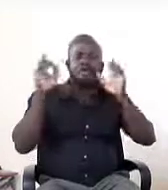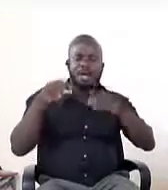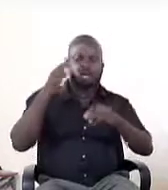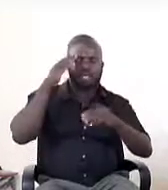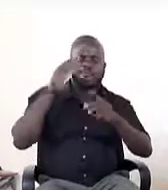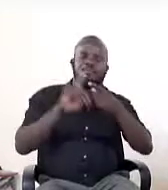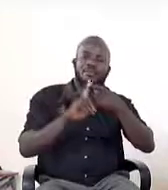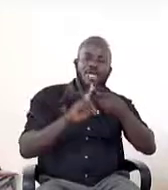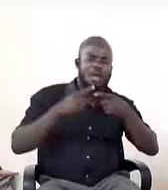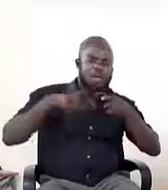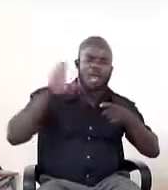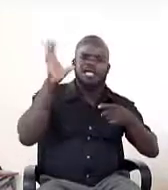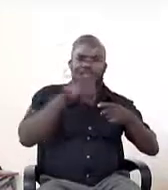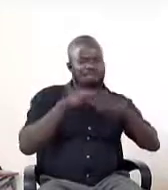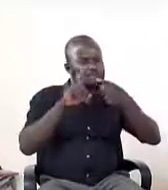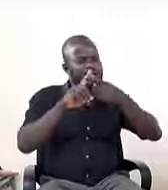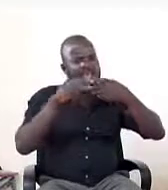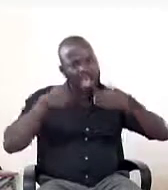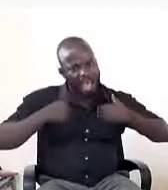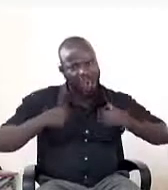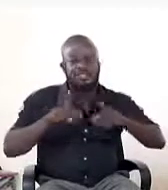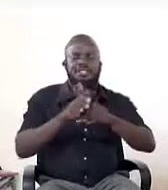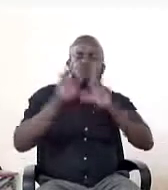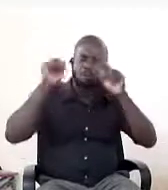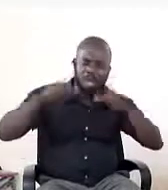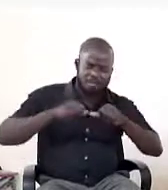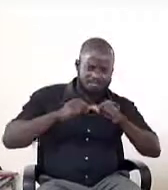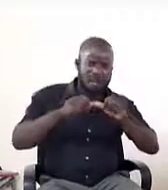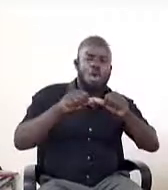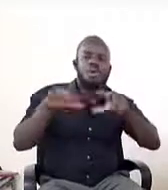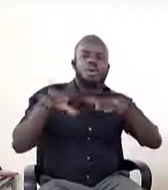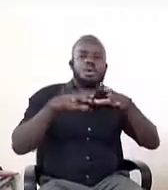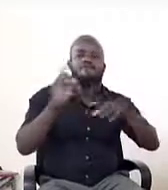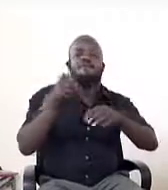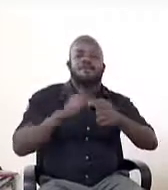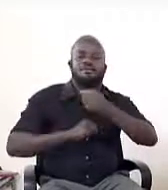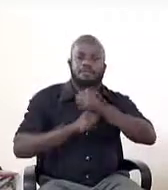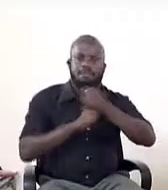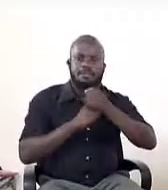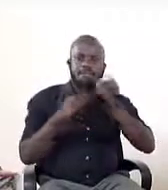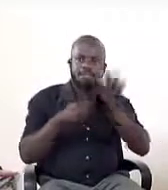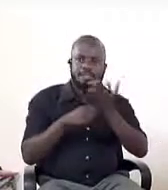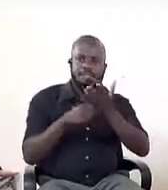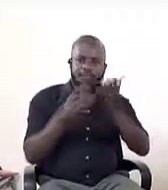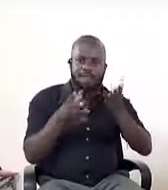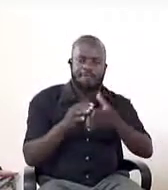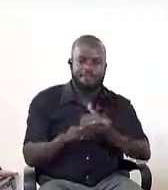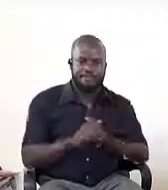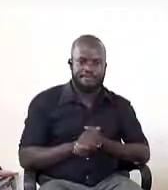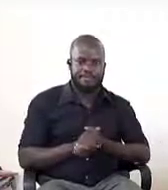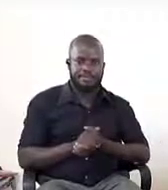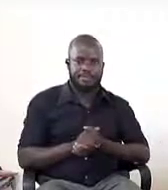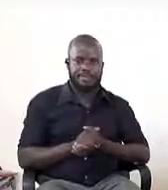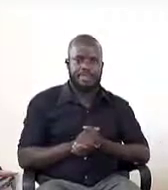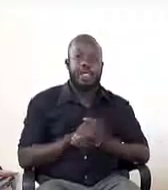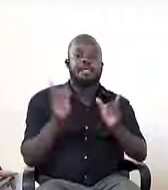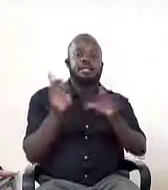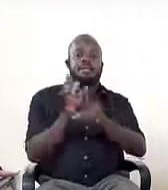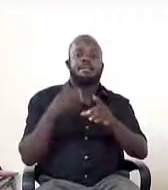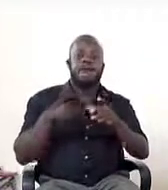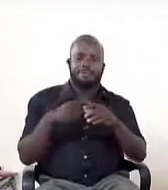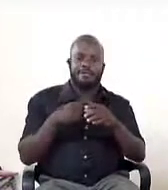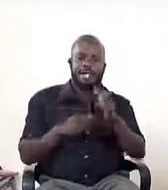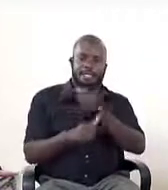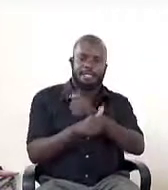don't need to know if someone's positive. We assume they are, and we can still do first aid techniques on them.